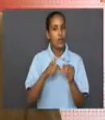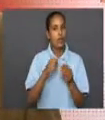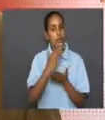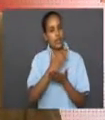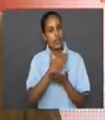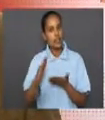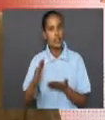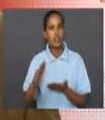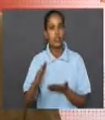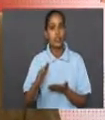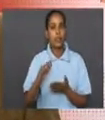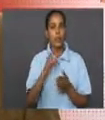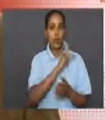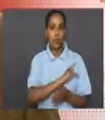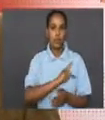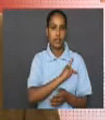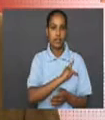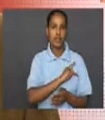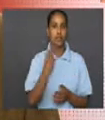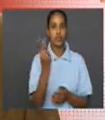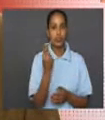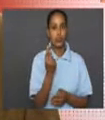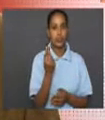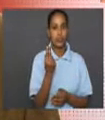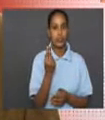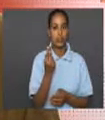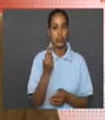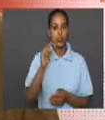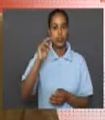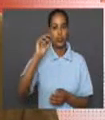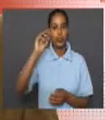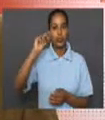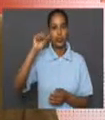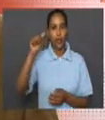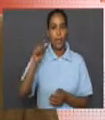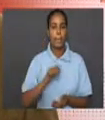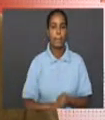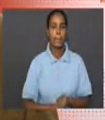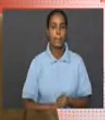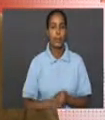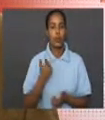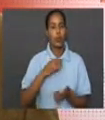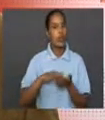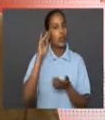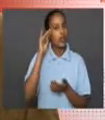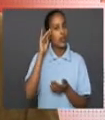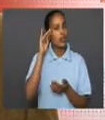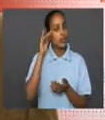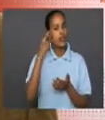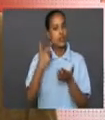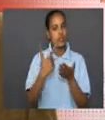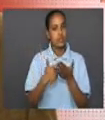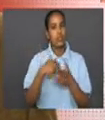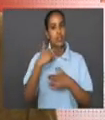the extraction, properties, and uses of sodium. We learned that